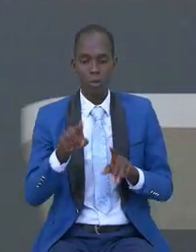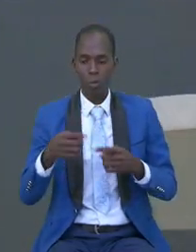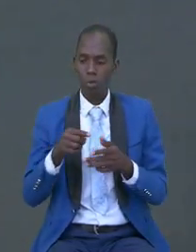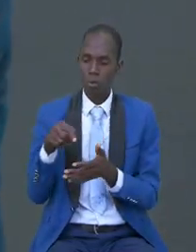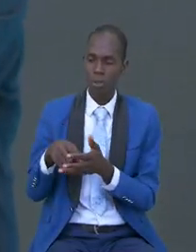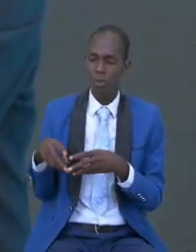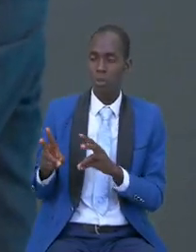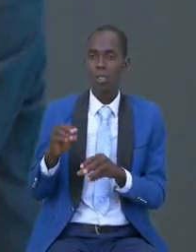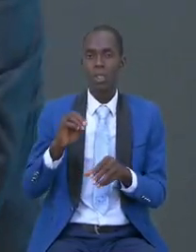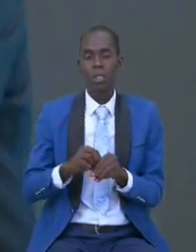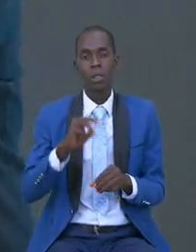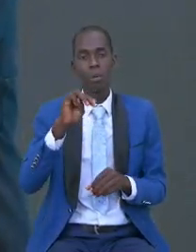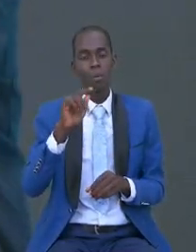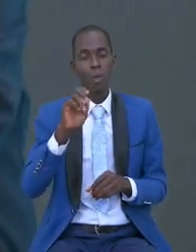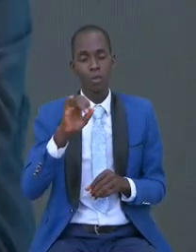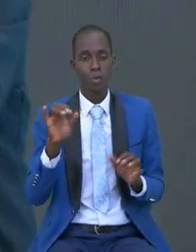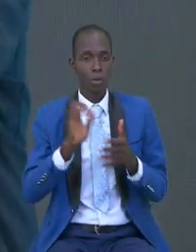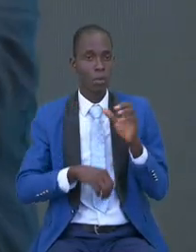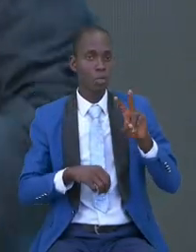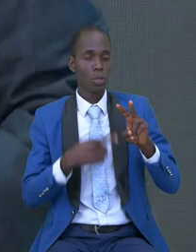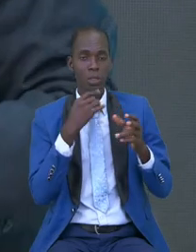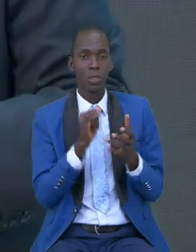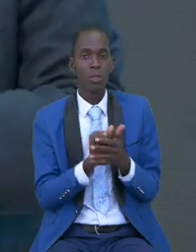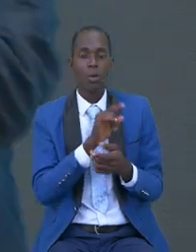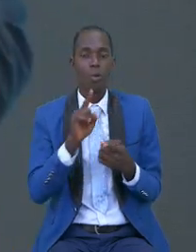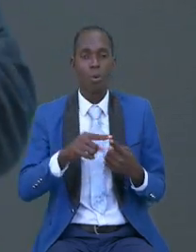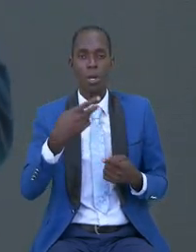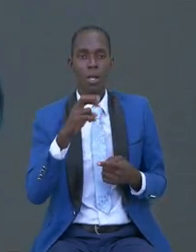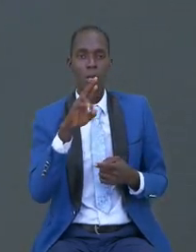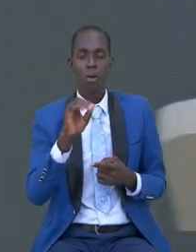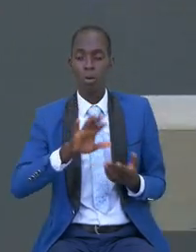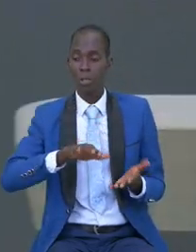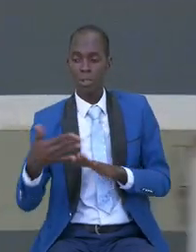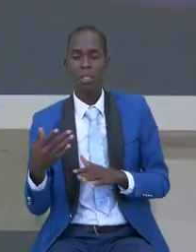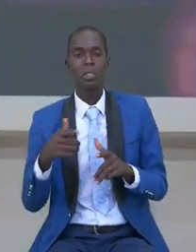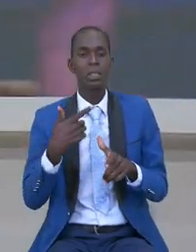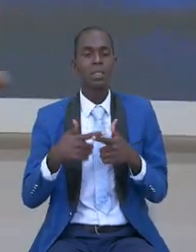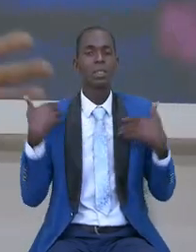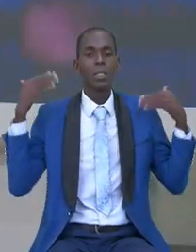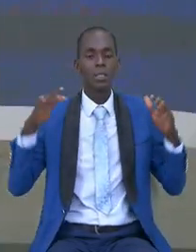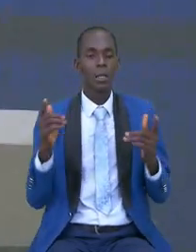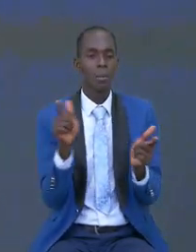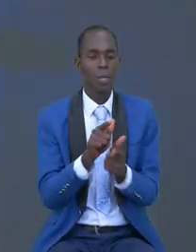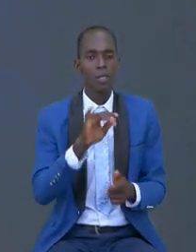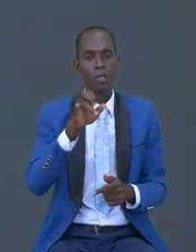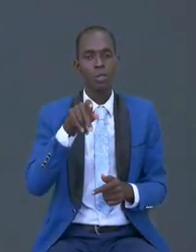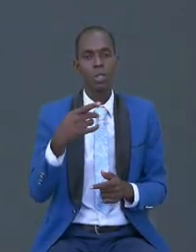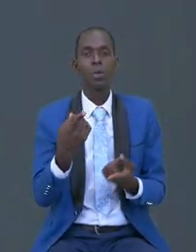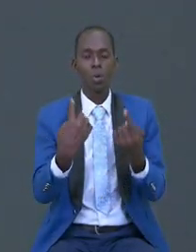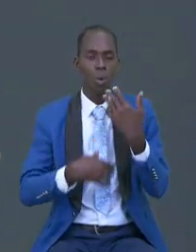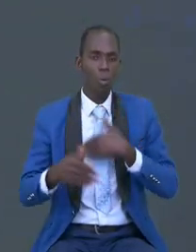of Matthew, and when that Herod died, the angel was sent to them, bring a message and say, you can go back